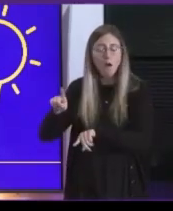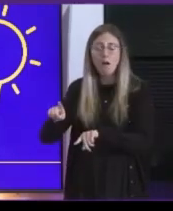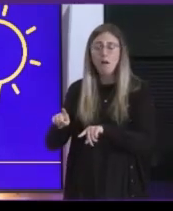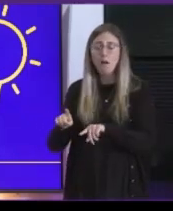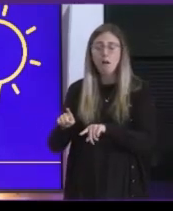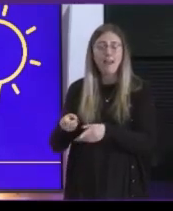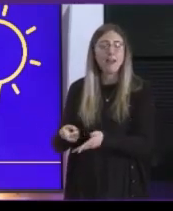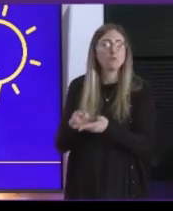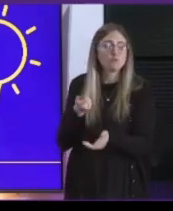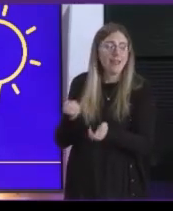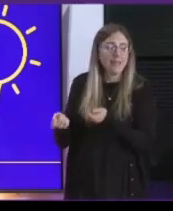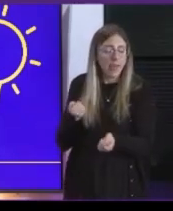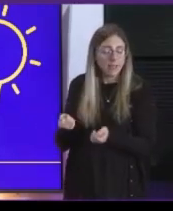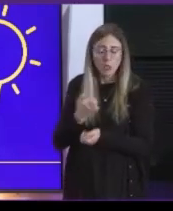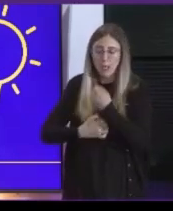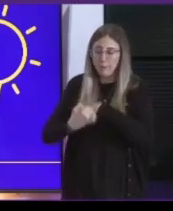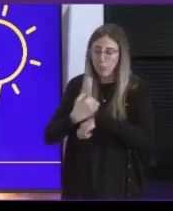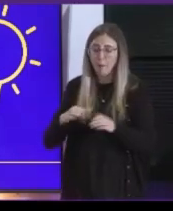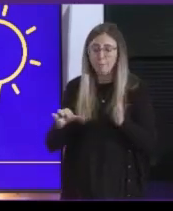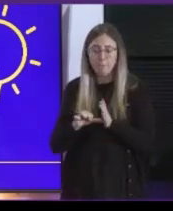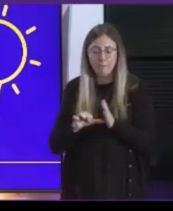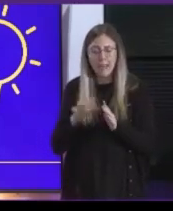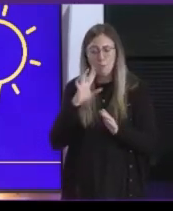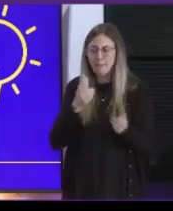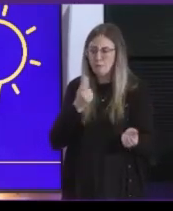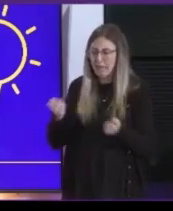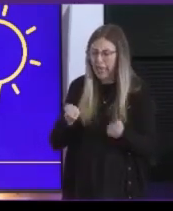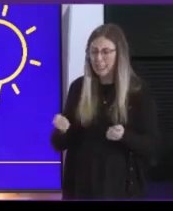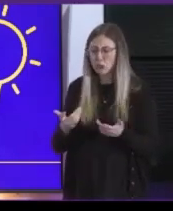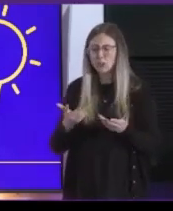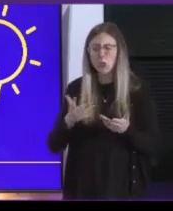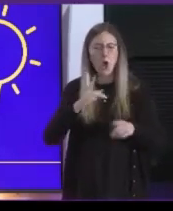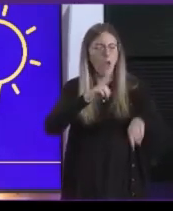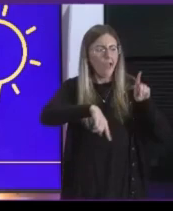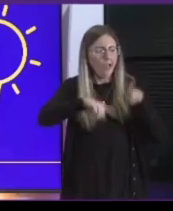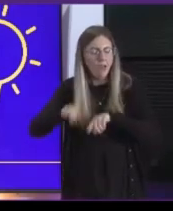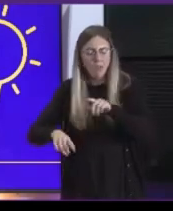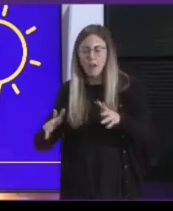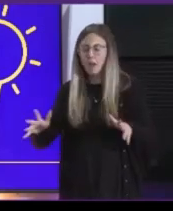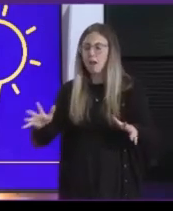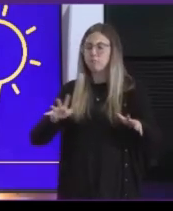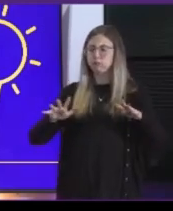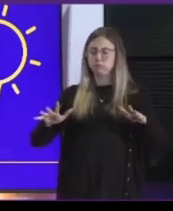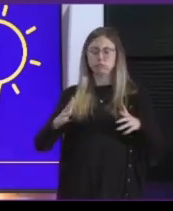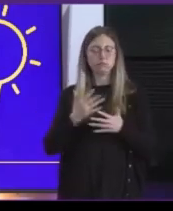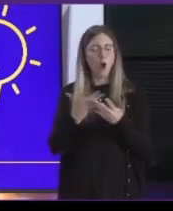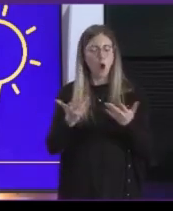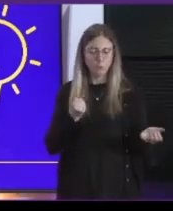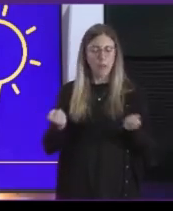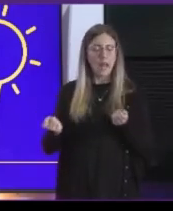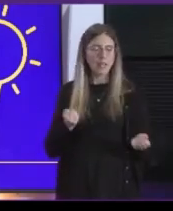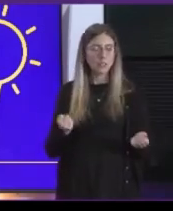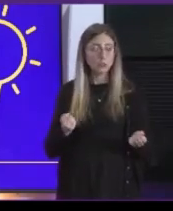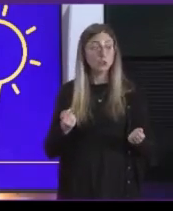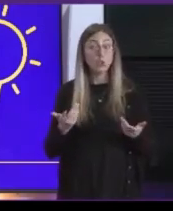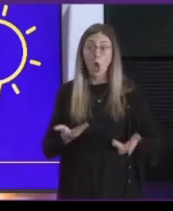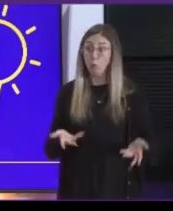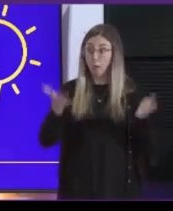And it makes it challenging when those regulations are disparate. So we